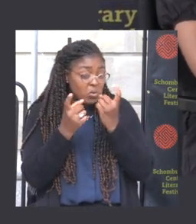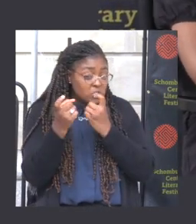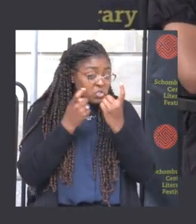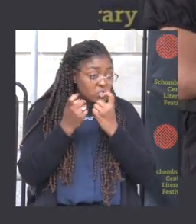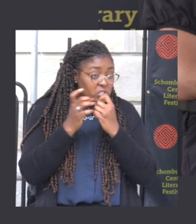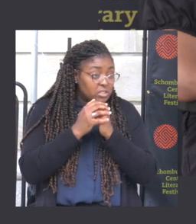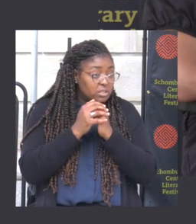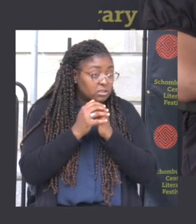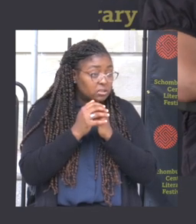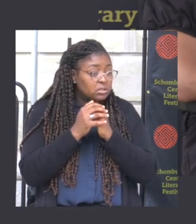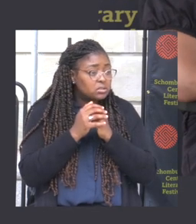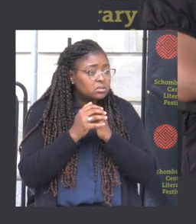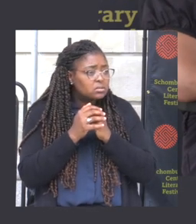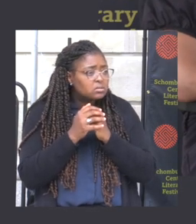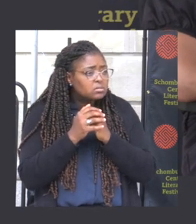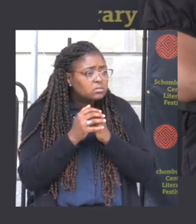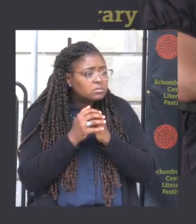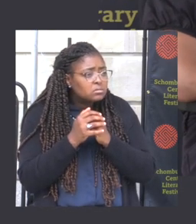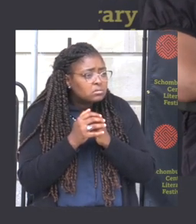wrap up.